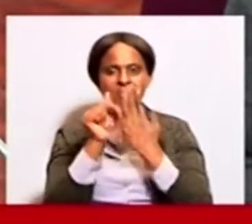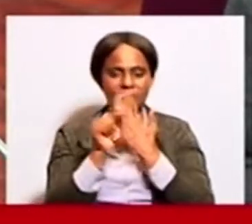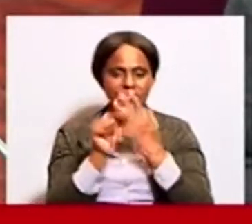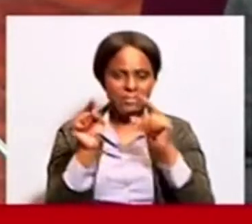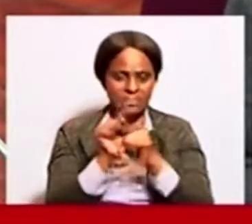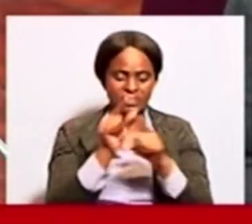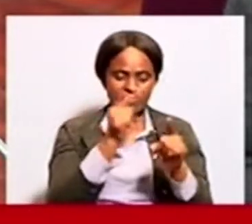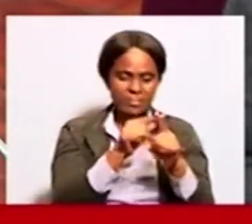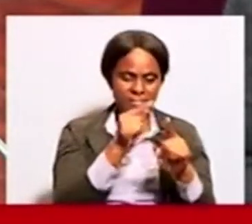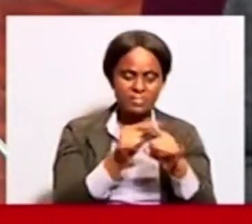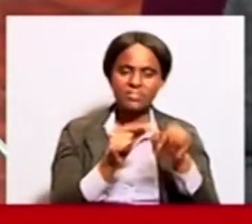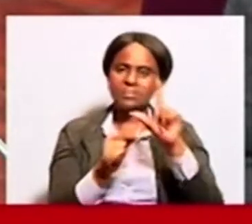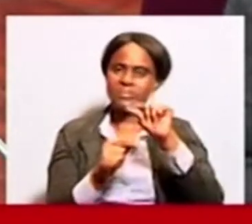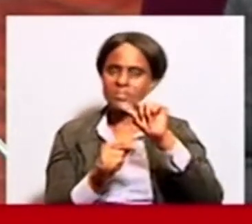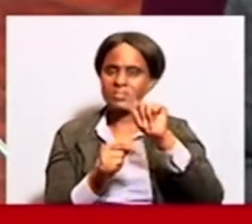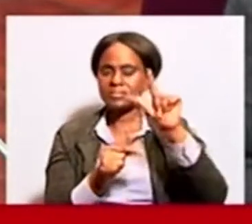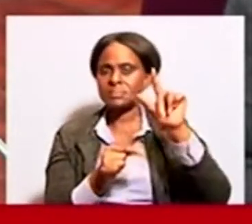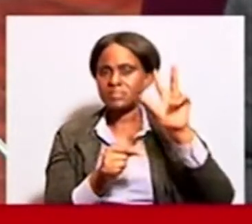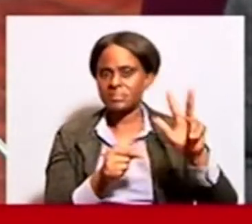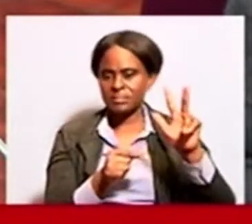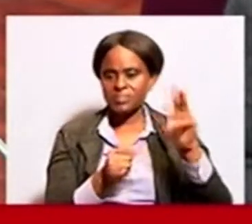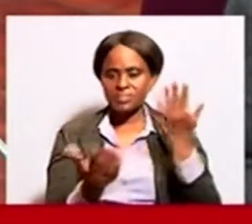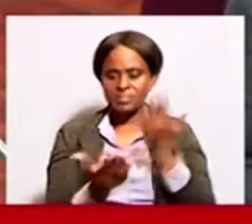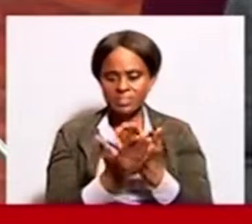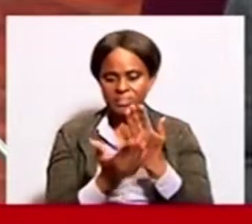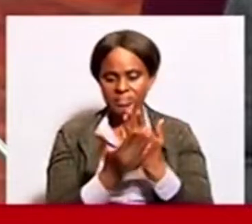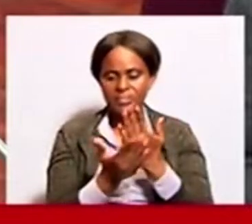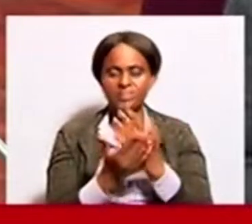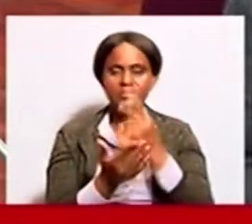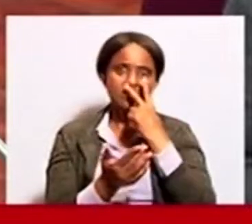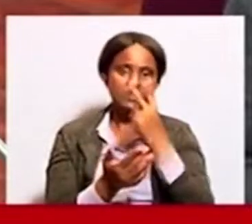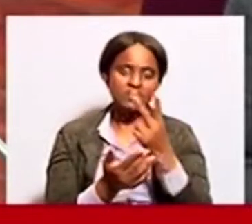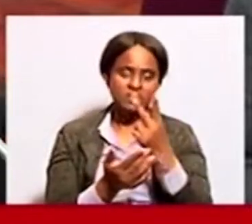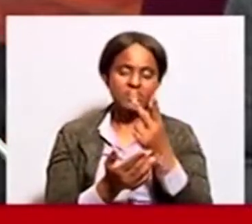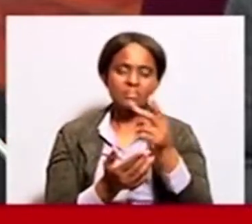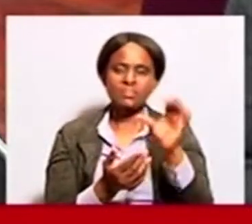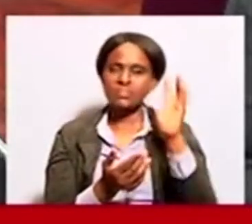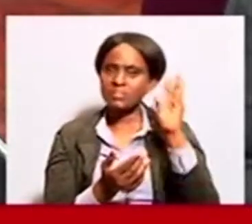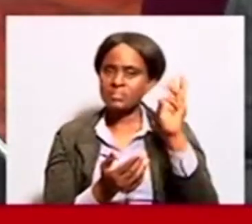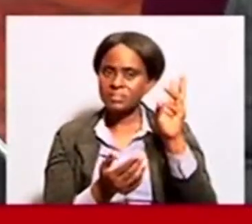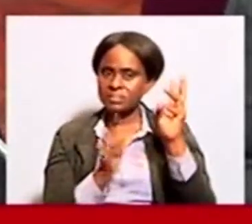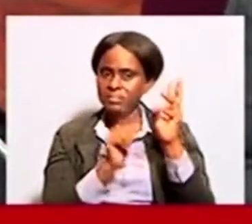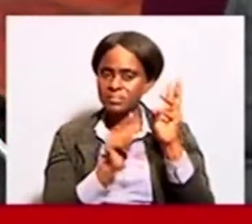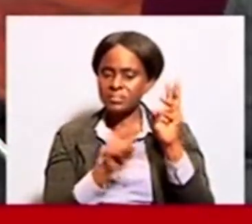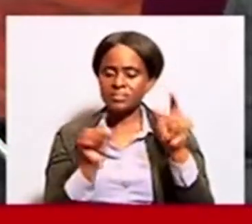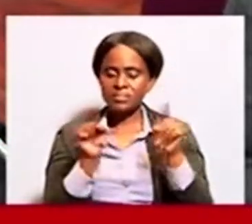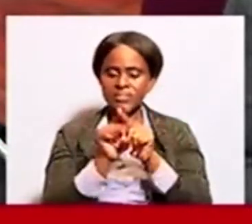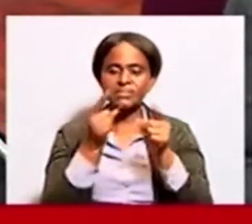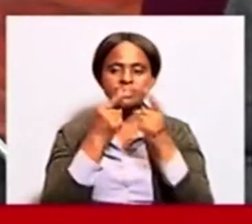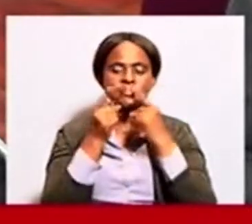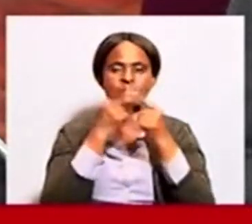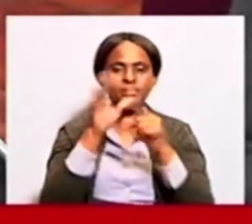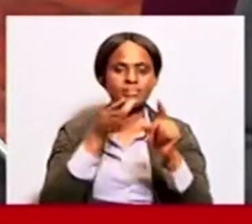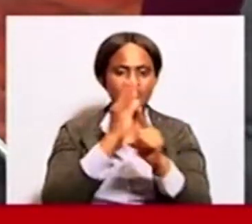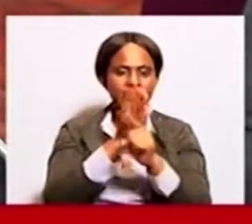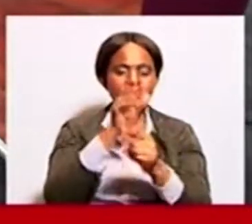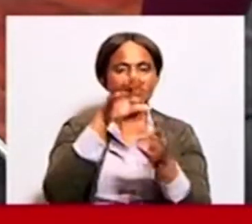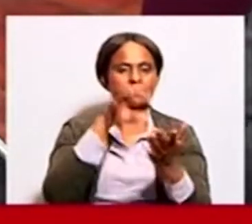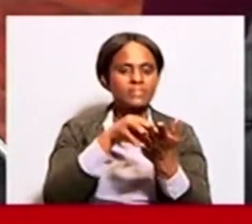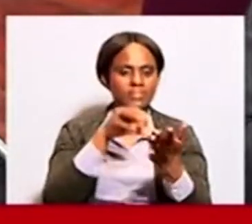and December 2023. Appendix 6 speaks to this matter,